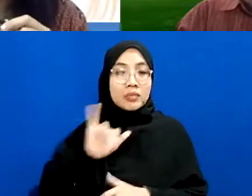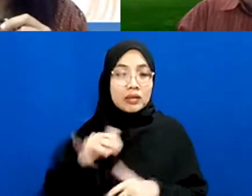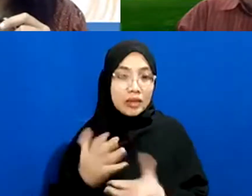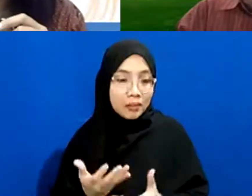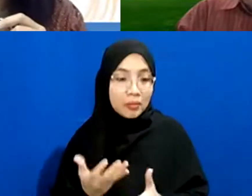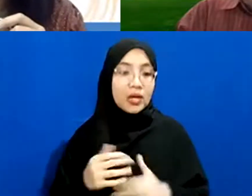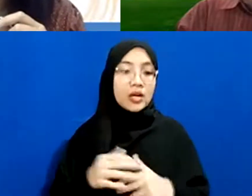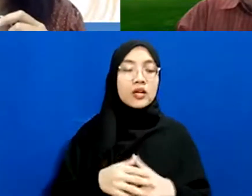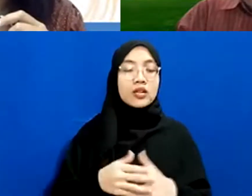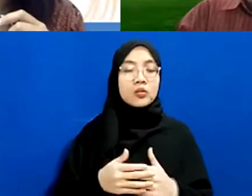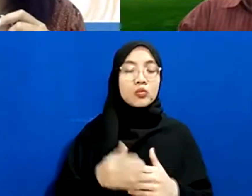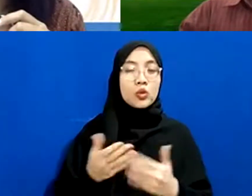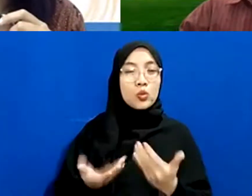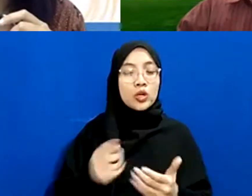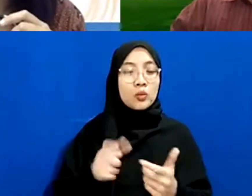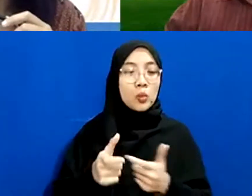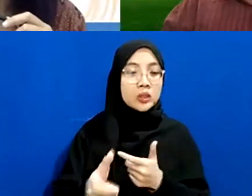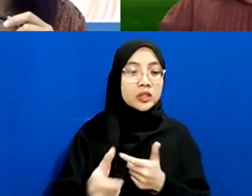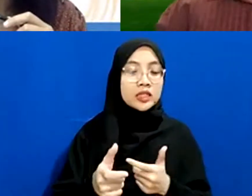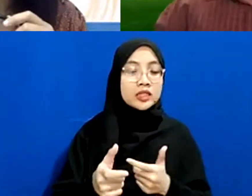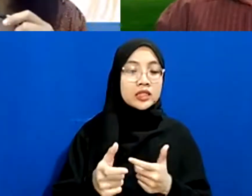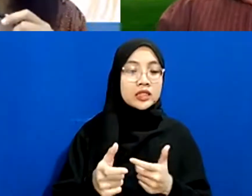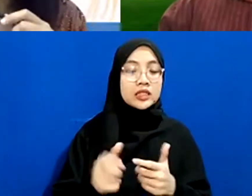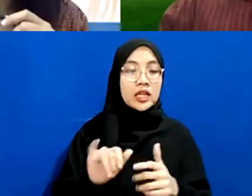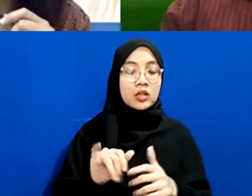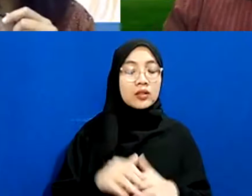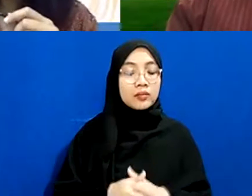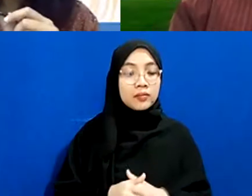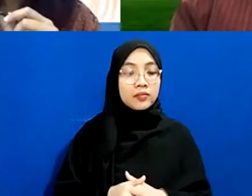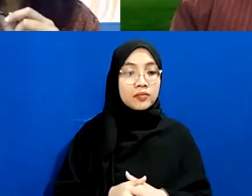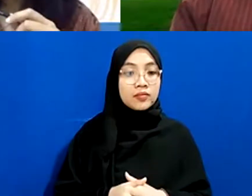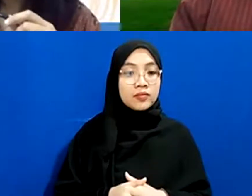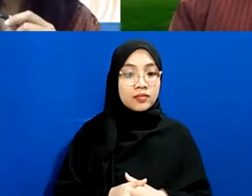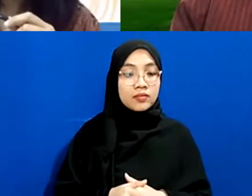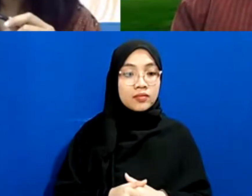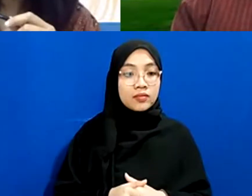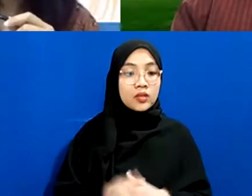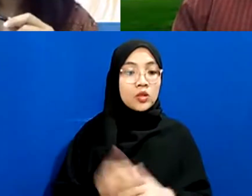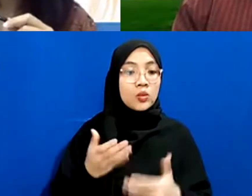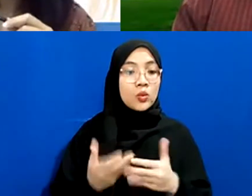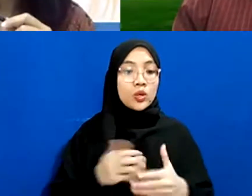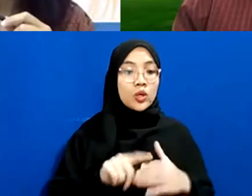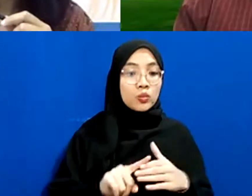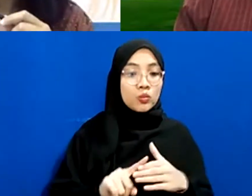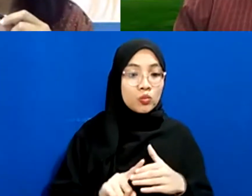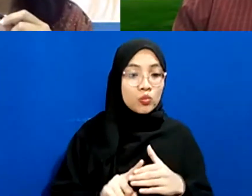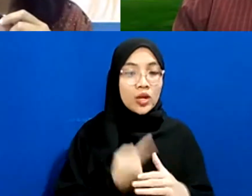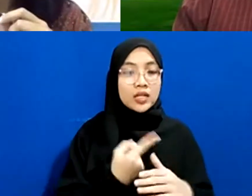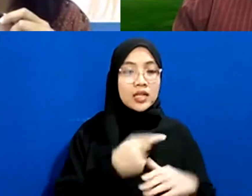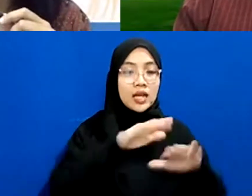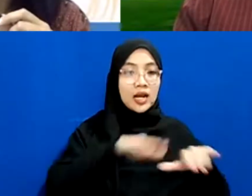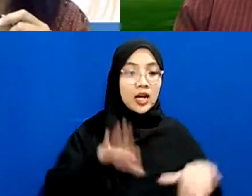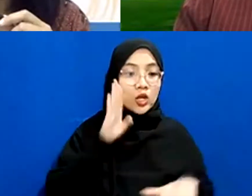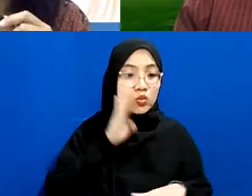research, then need to start from younger children and